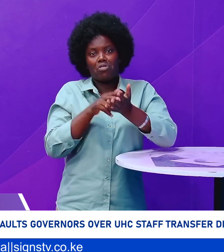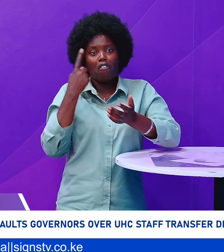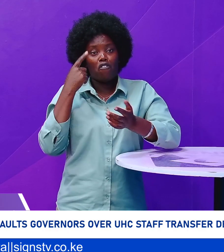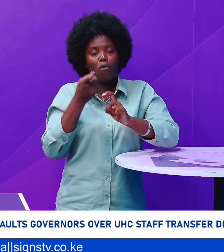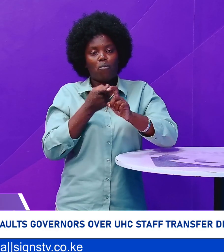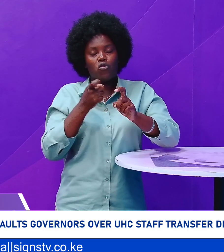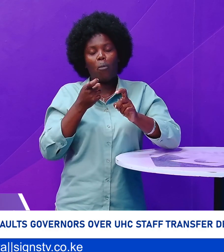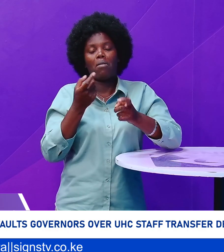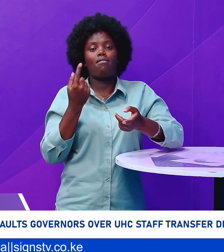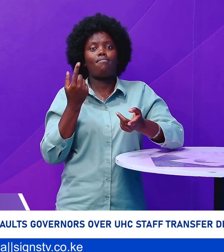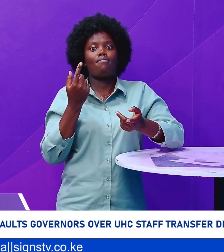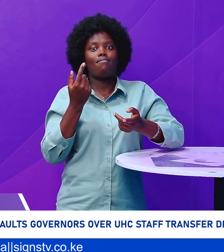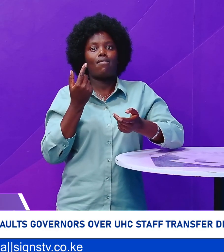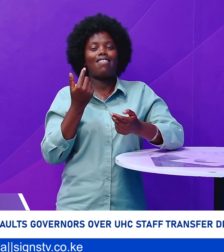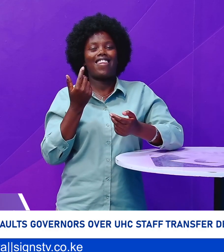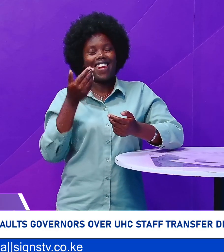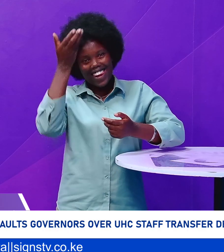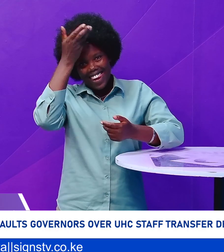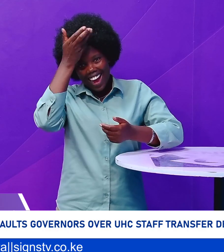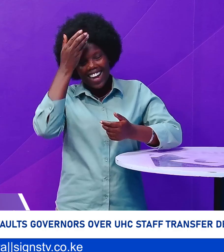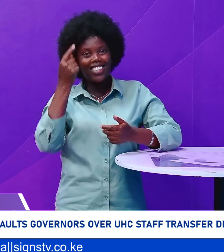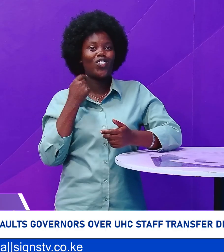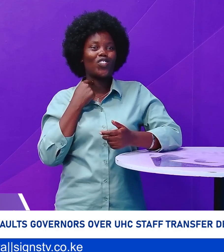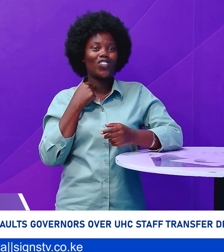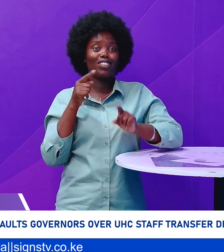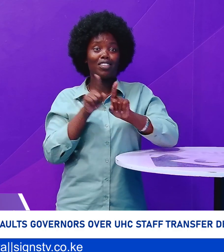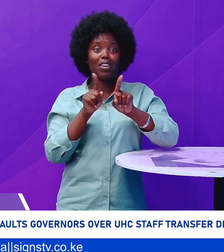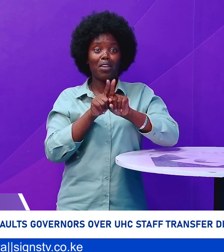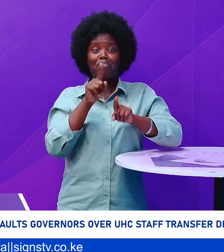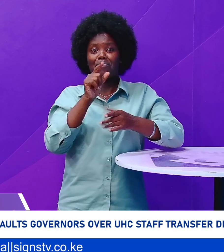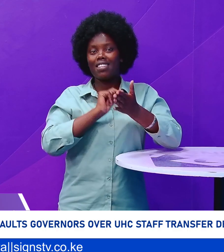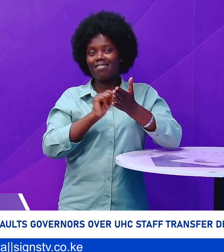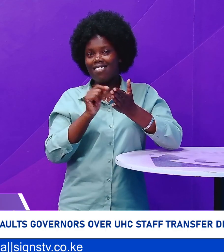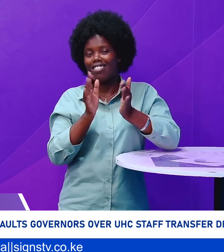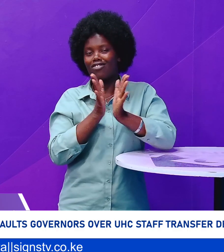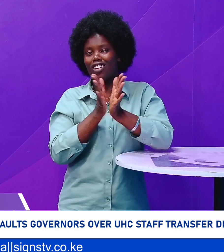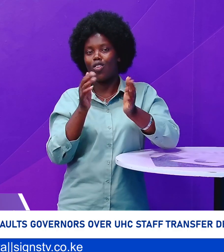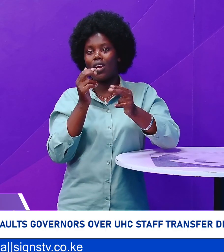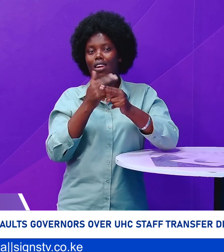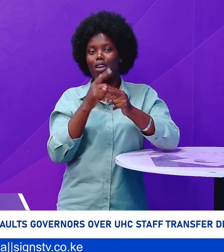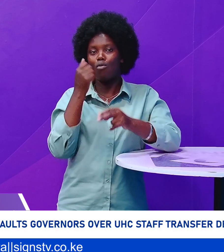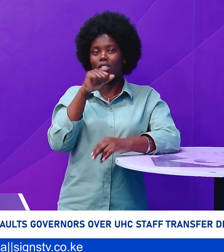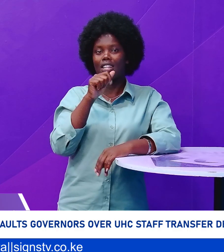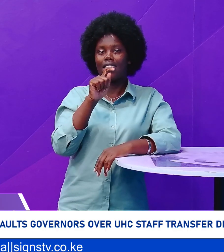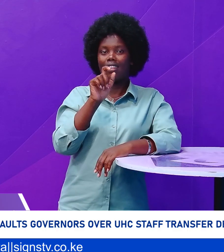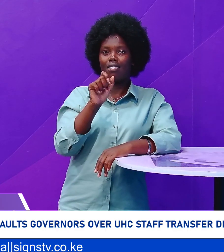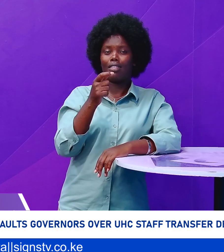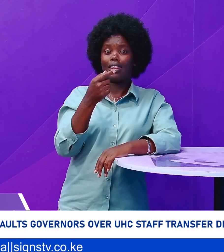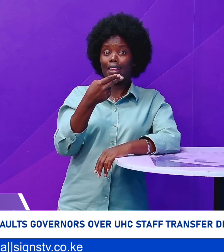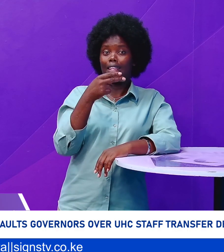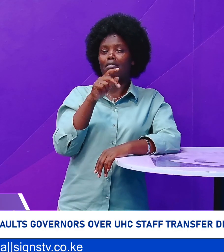release of funds has sparked sharp criticism from nurses unions.